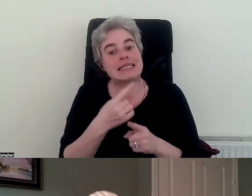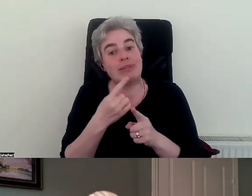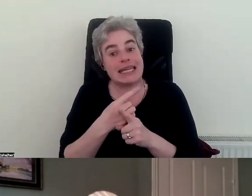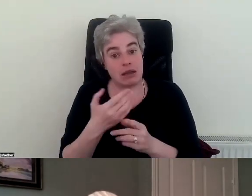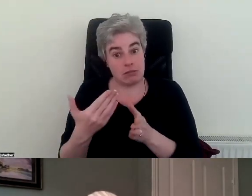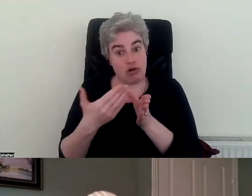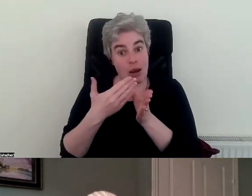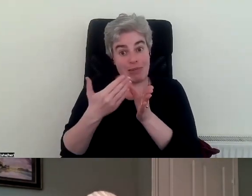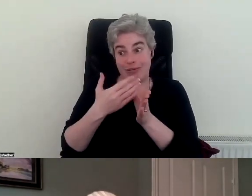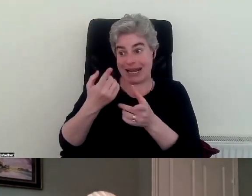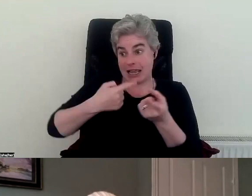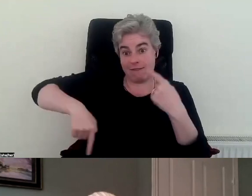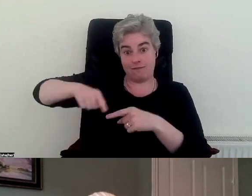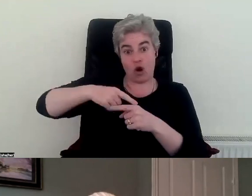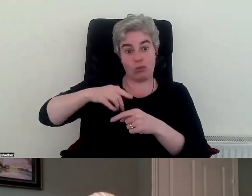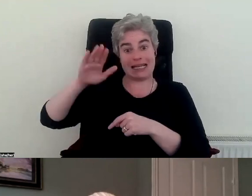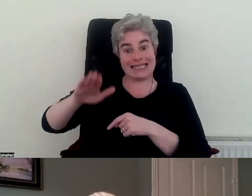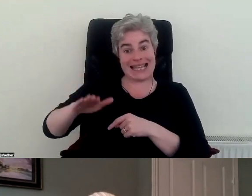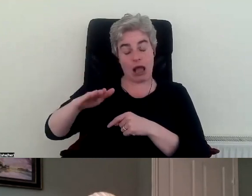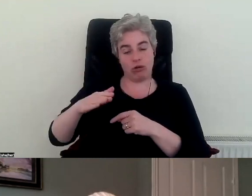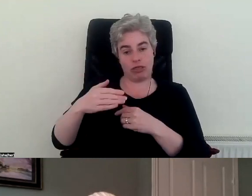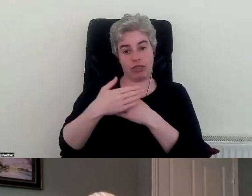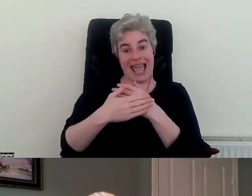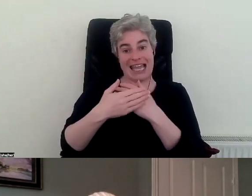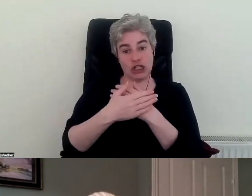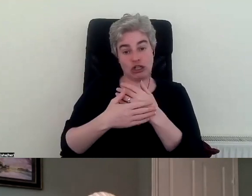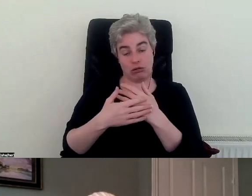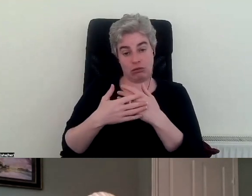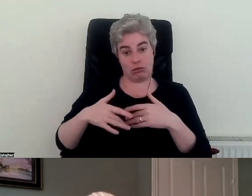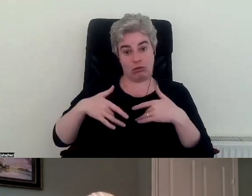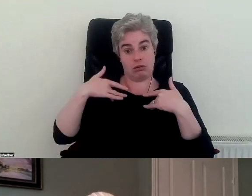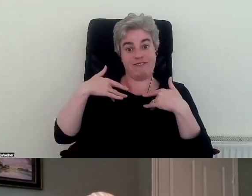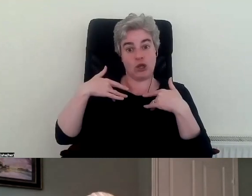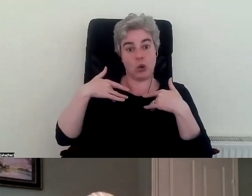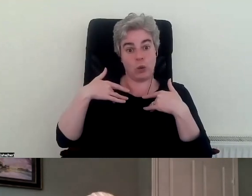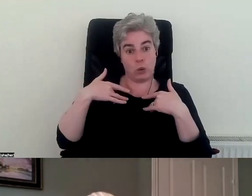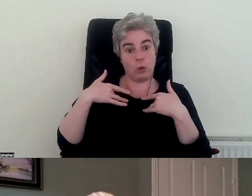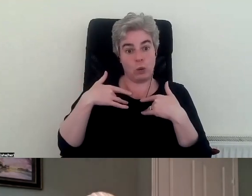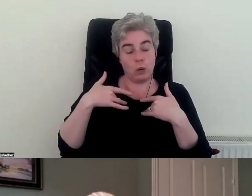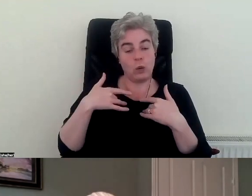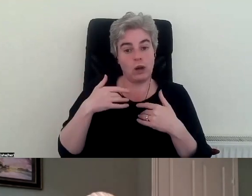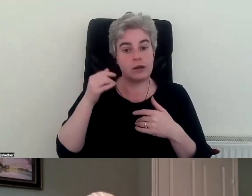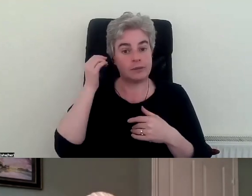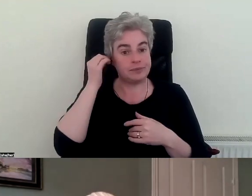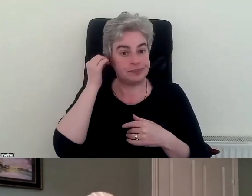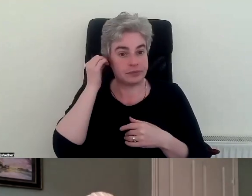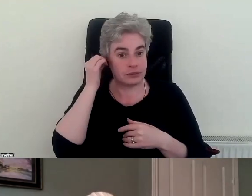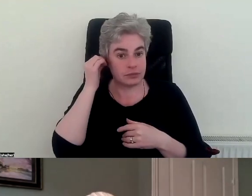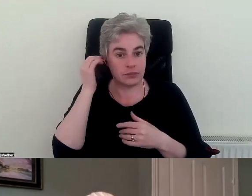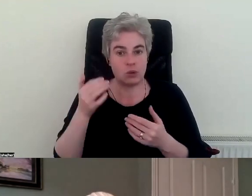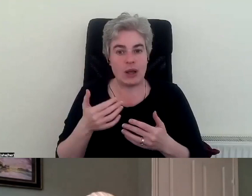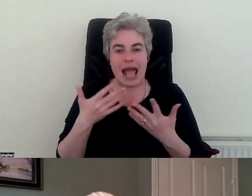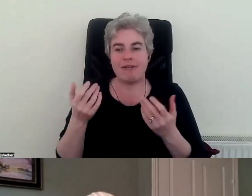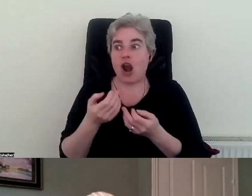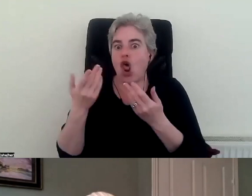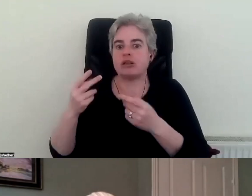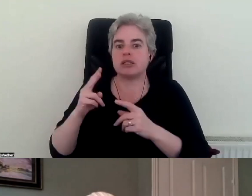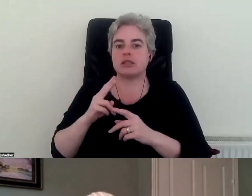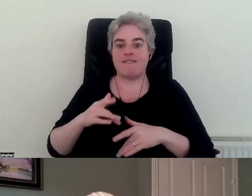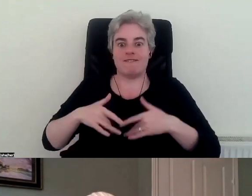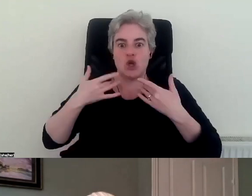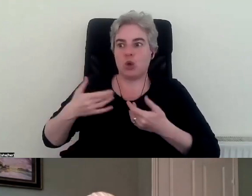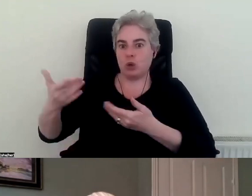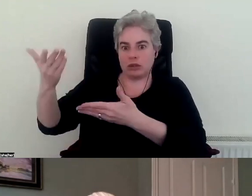primarily from a South Asian perspective, there were very many dissenting voices, even within